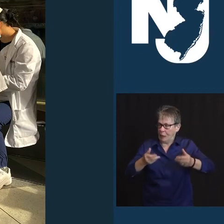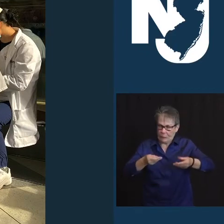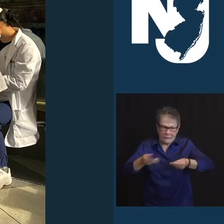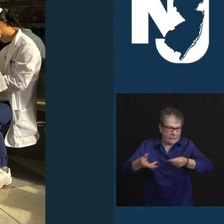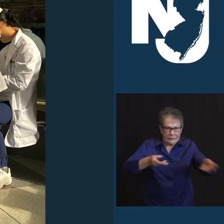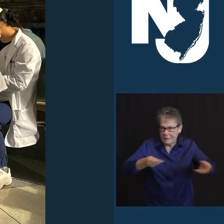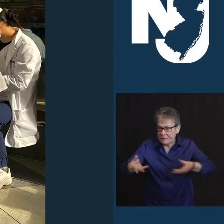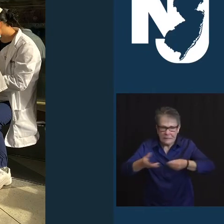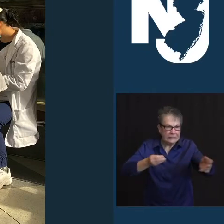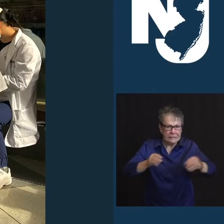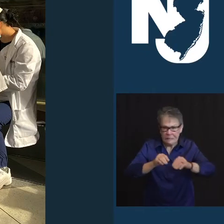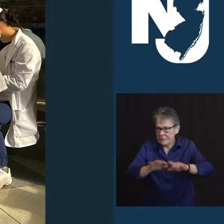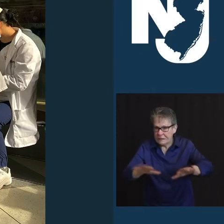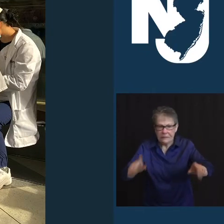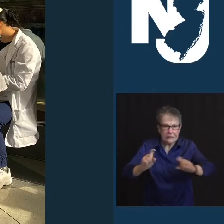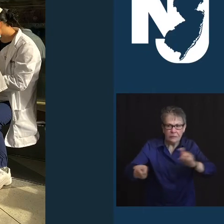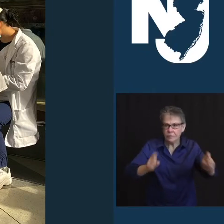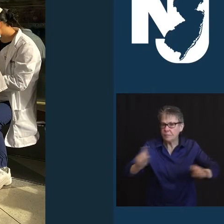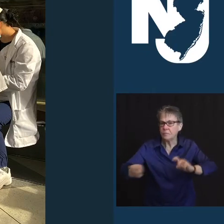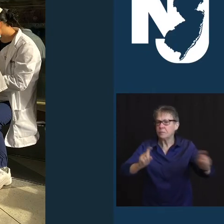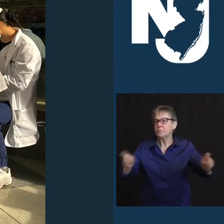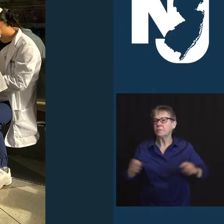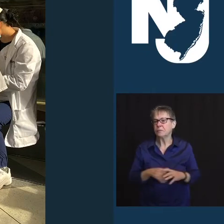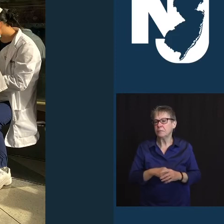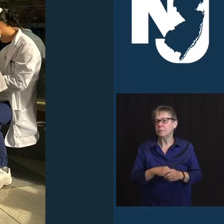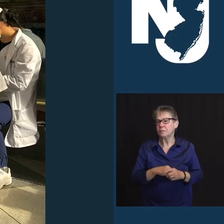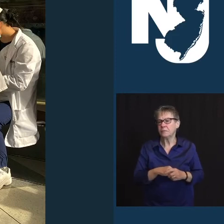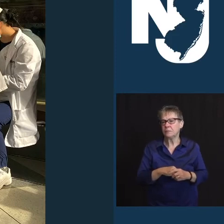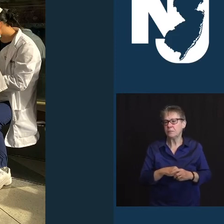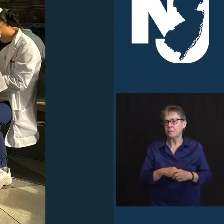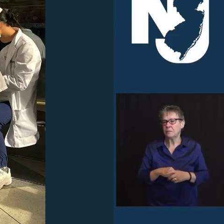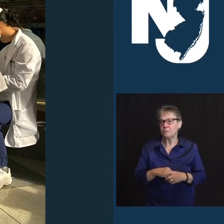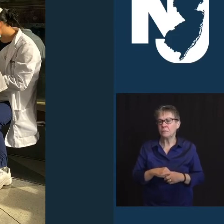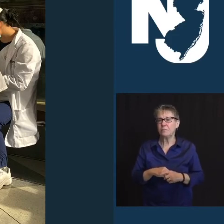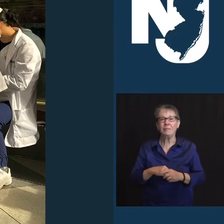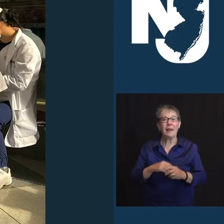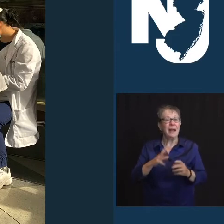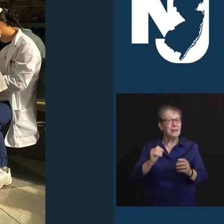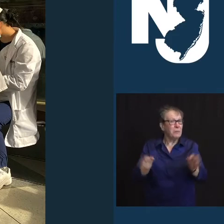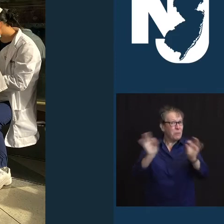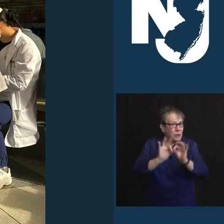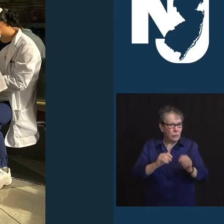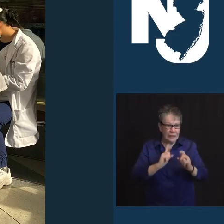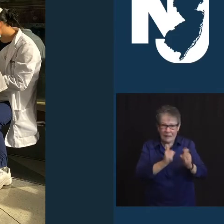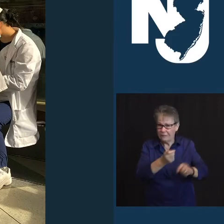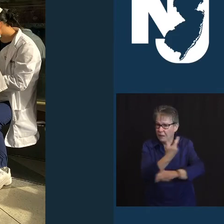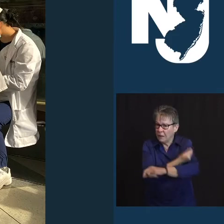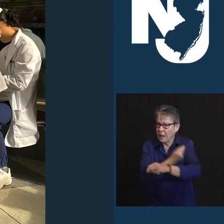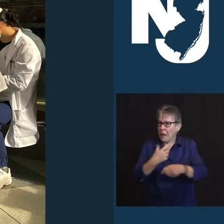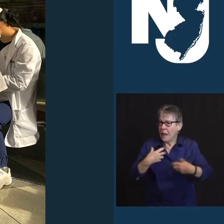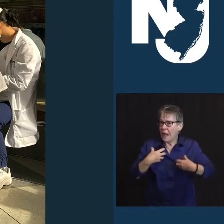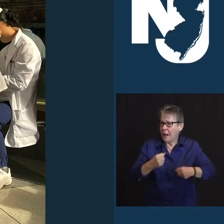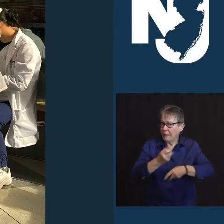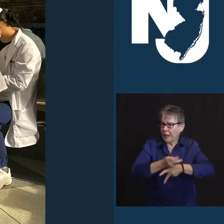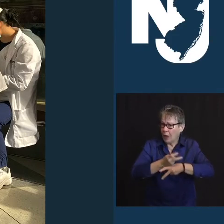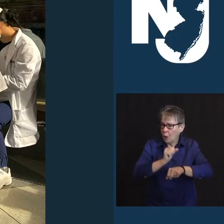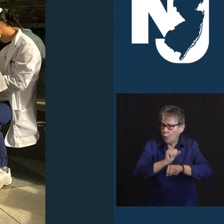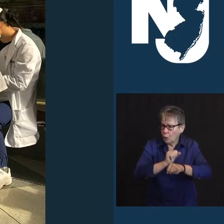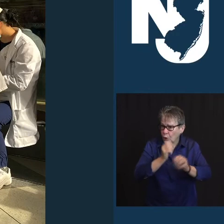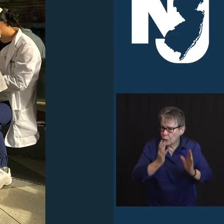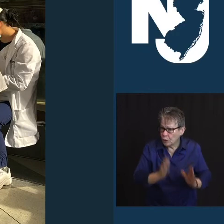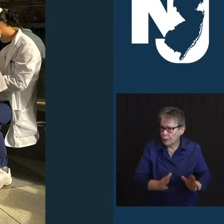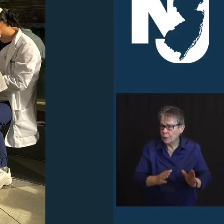to our frontline healthcare workers and first responders, that those residents at highest risk, whether due to age or